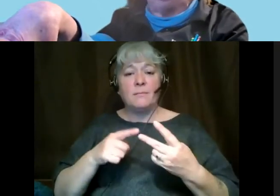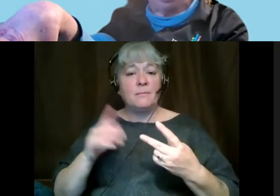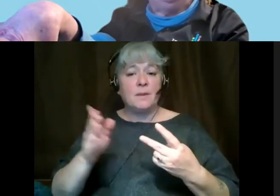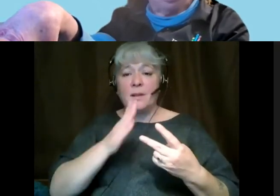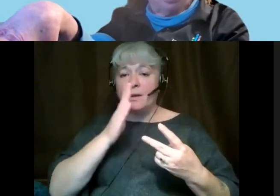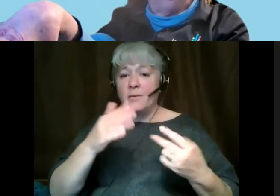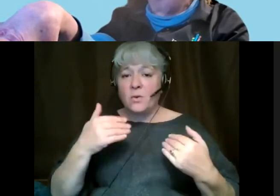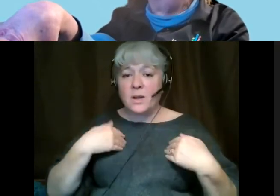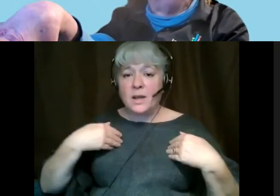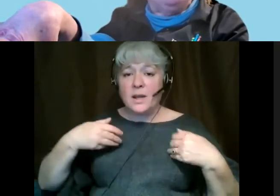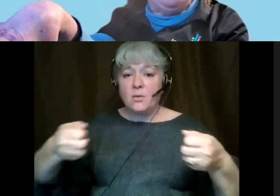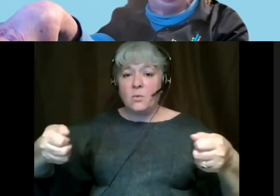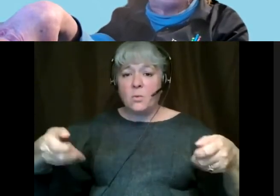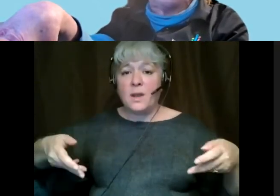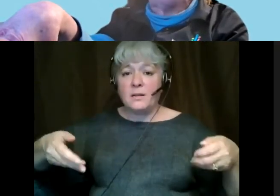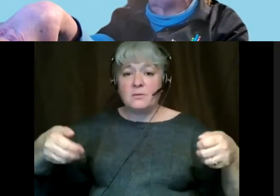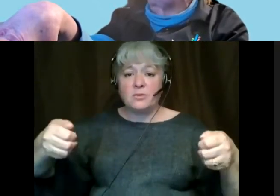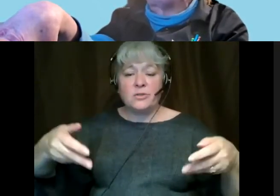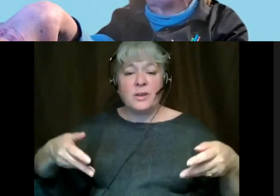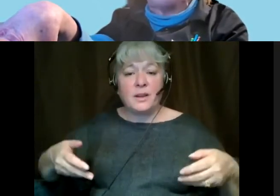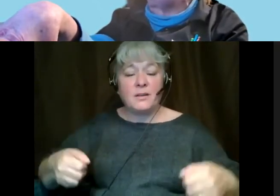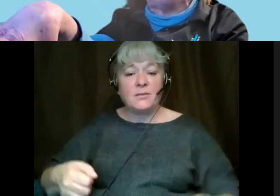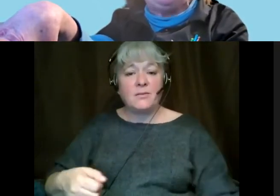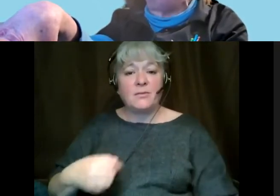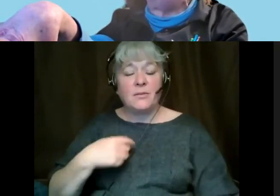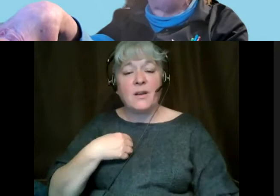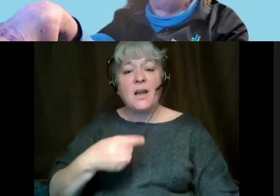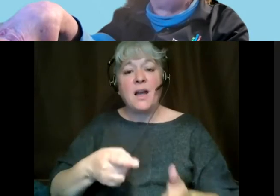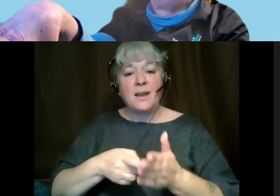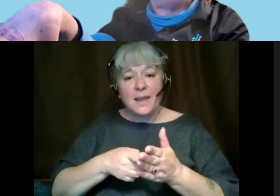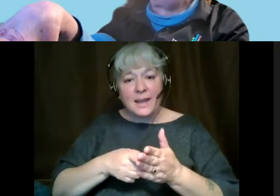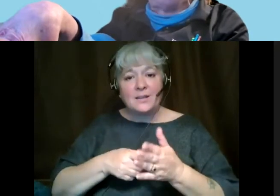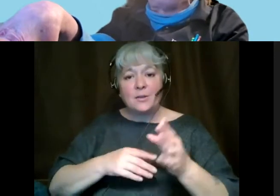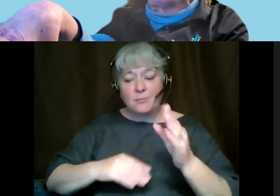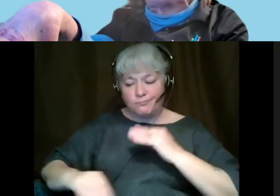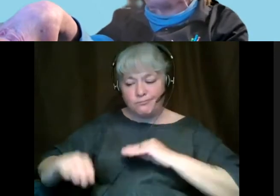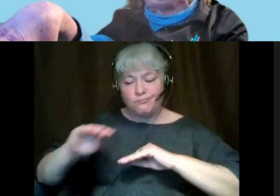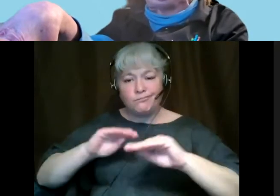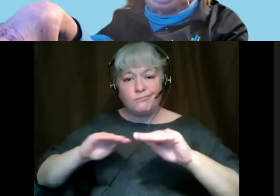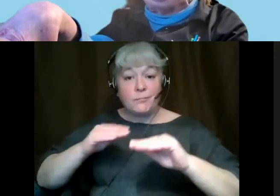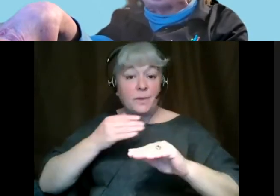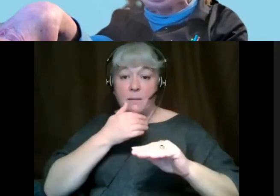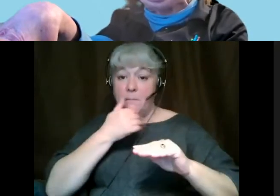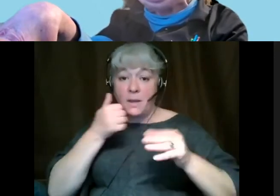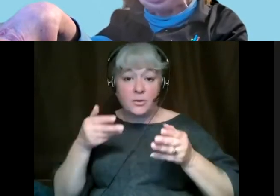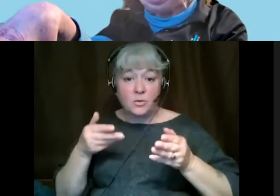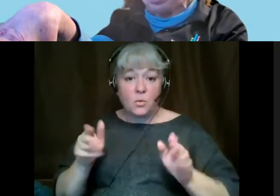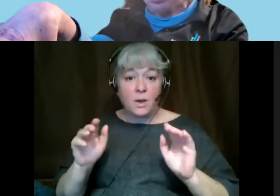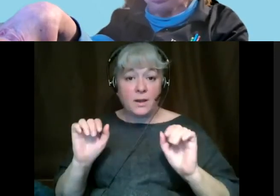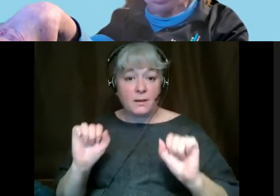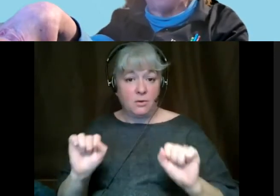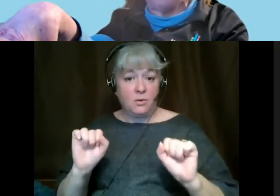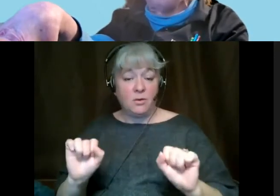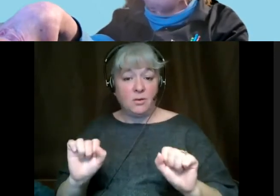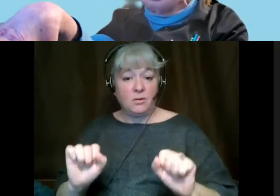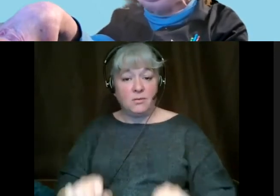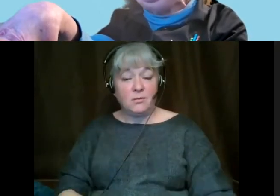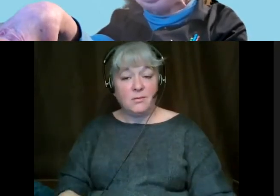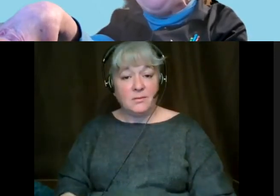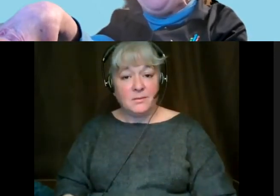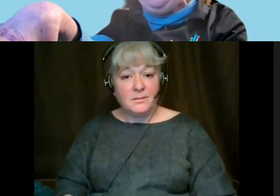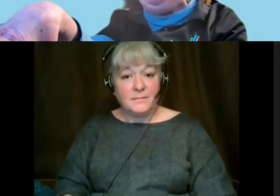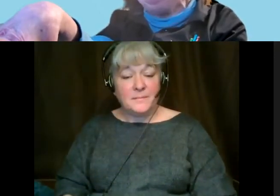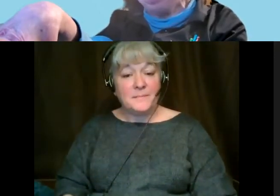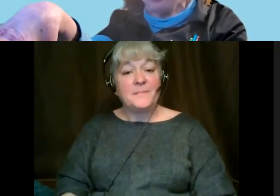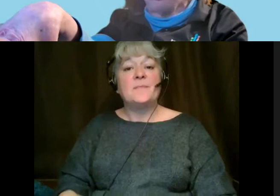wheelchair. I had to get around the best way I could. And